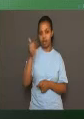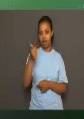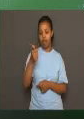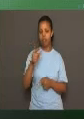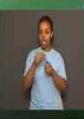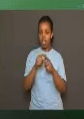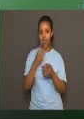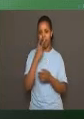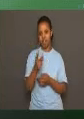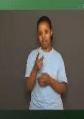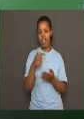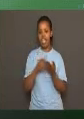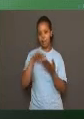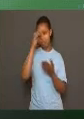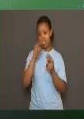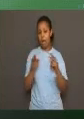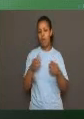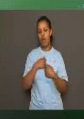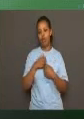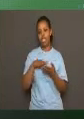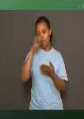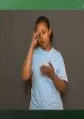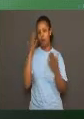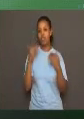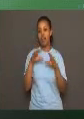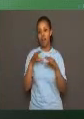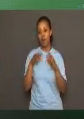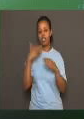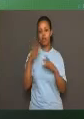eureka. I hope you all enjoyed the